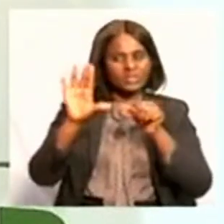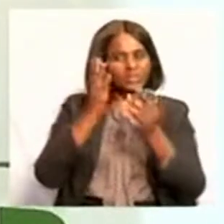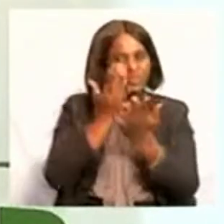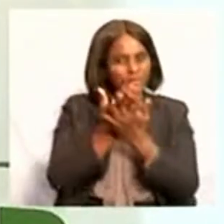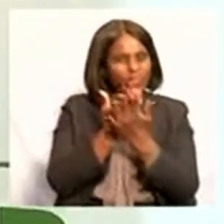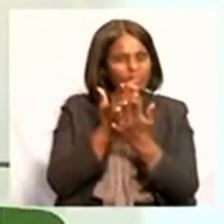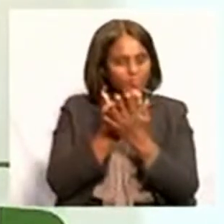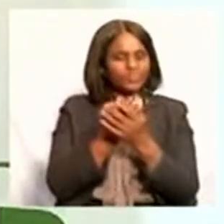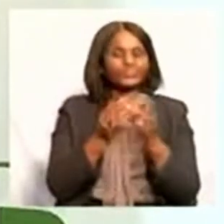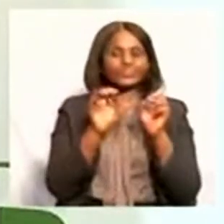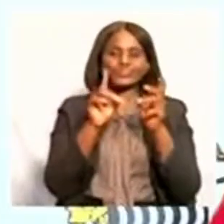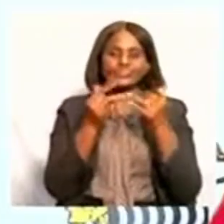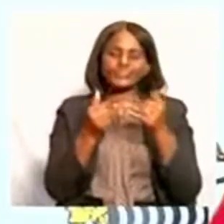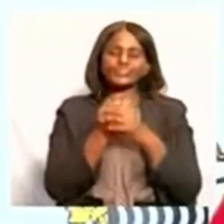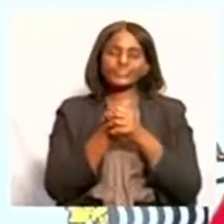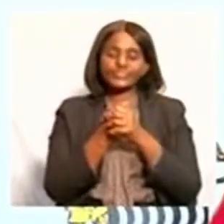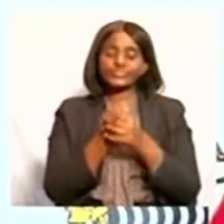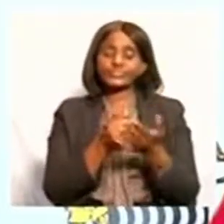recommendations? Okay. So